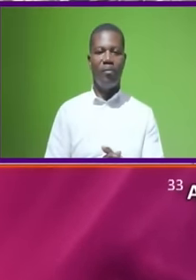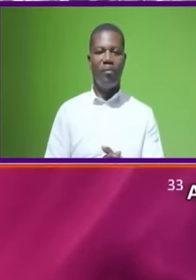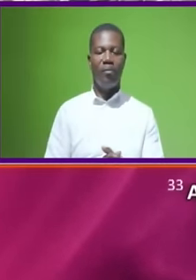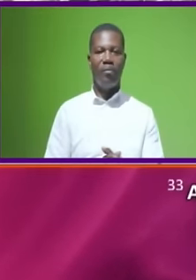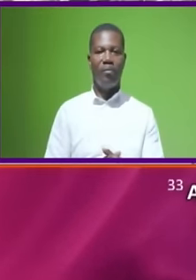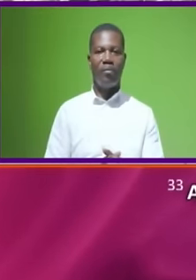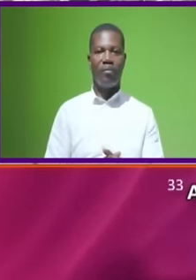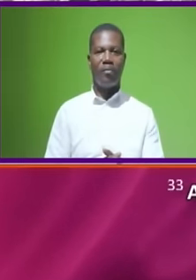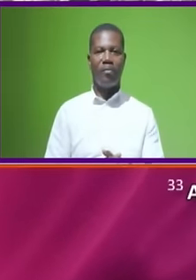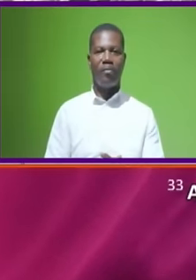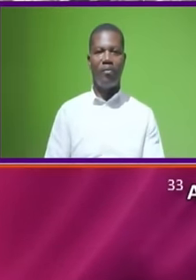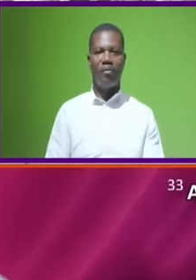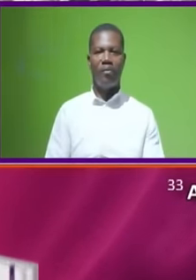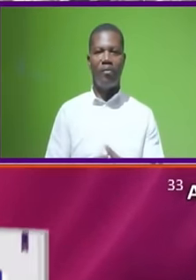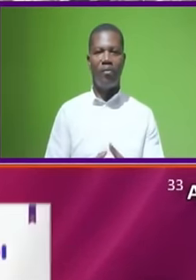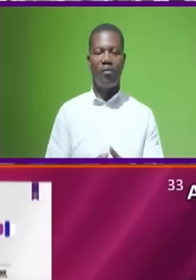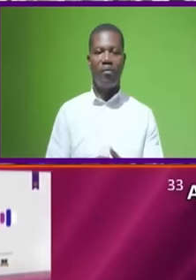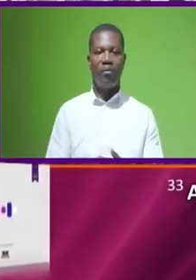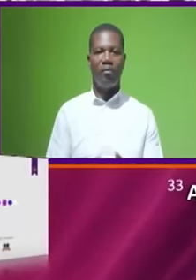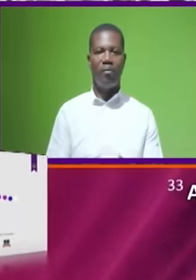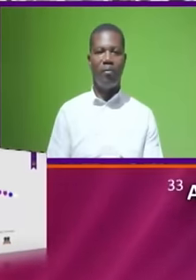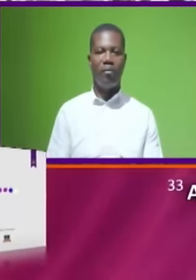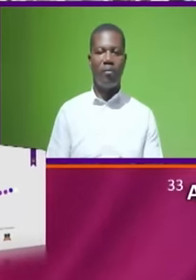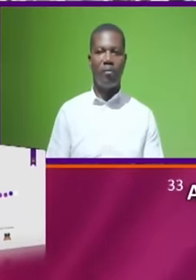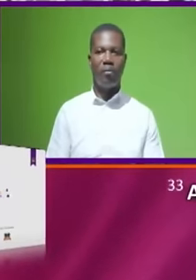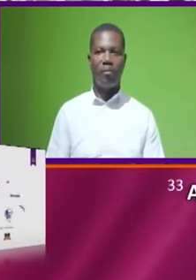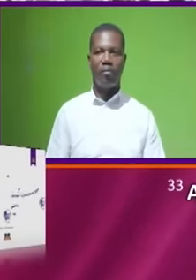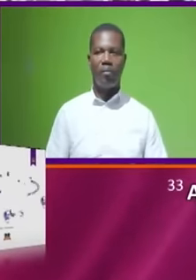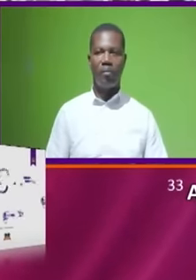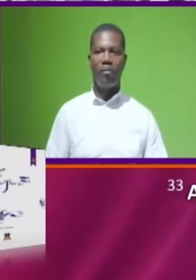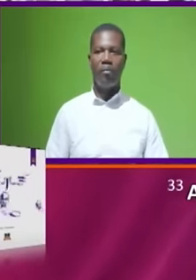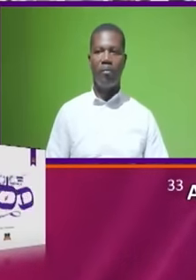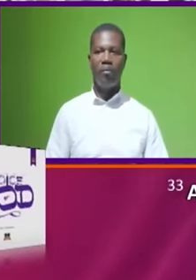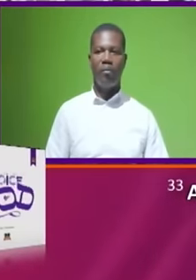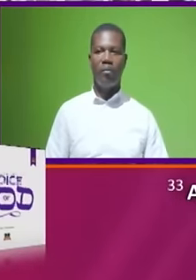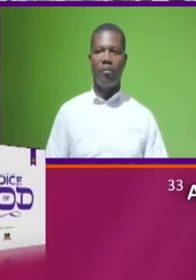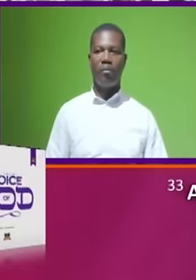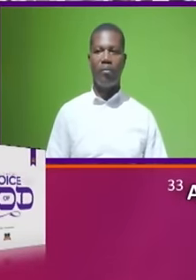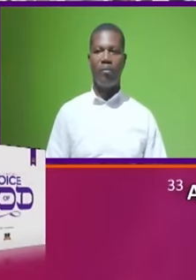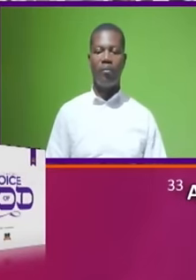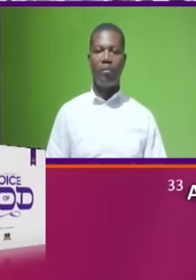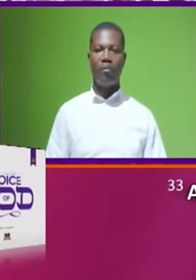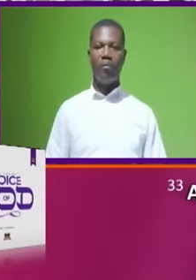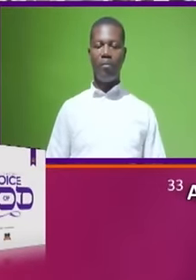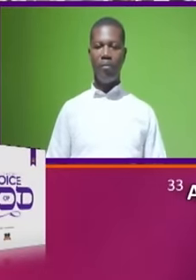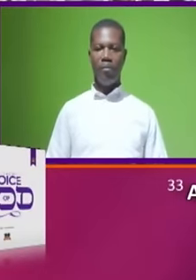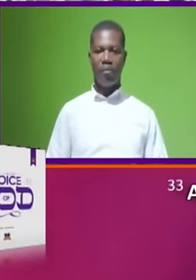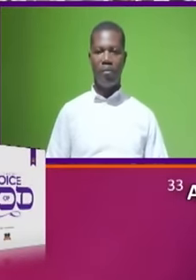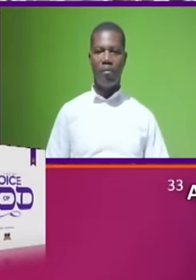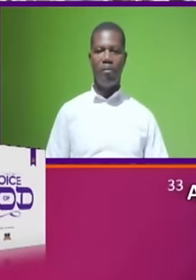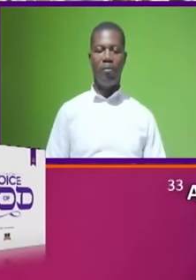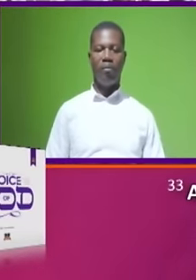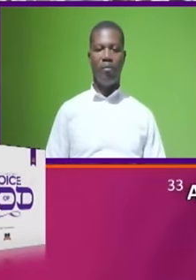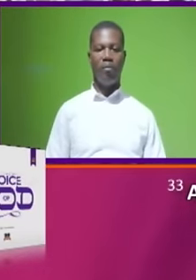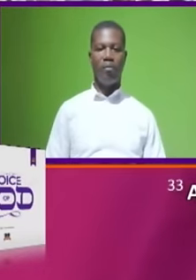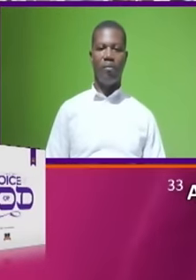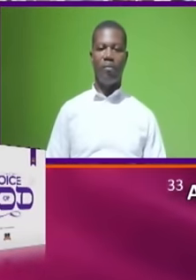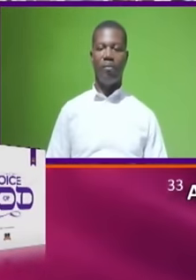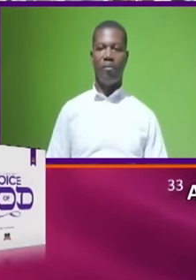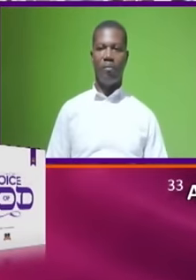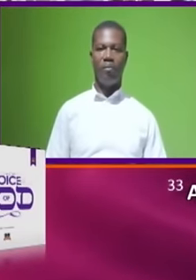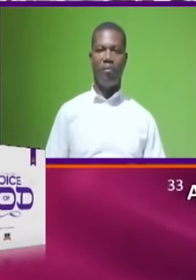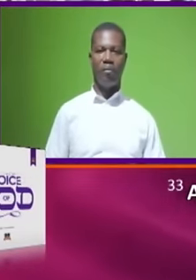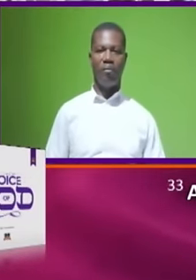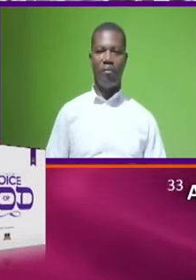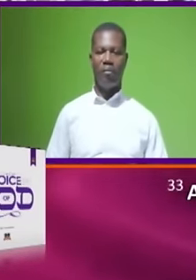you pray, if you take any step of faith, if you ask for anything from God, it happens. All by grace and grace